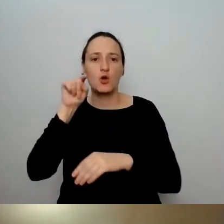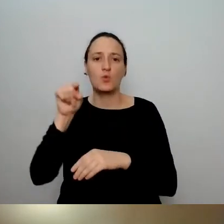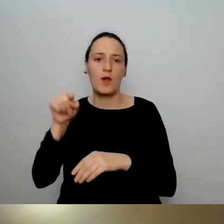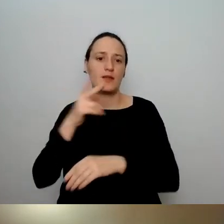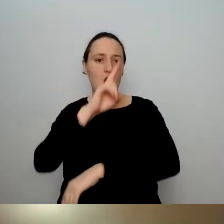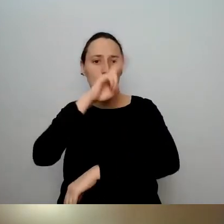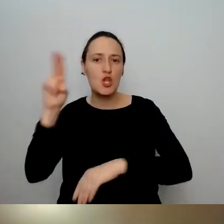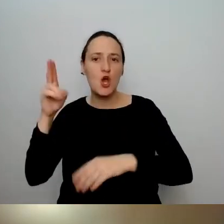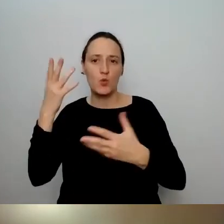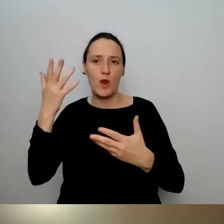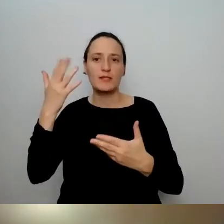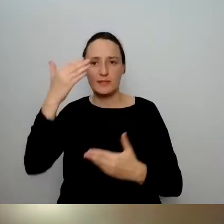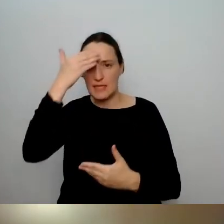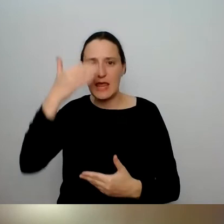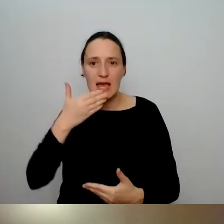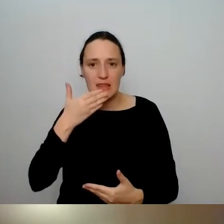Norway.